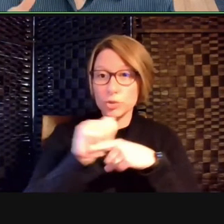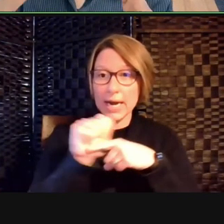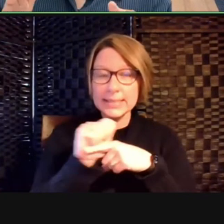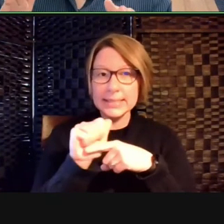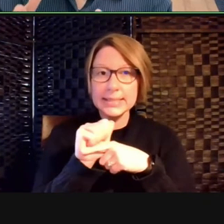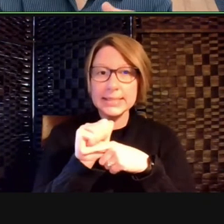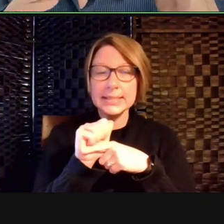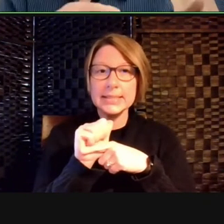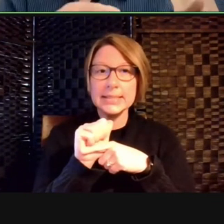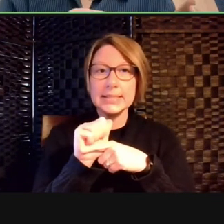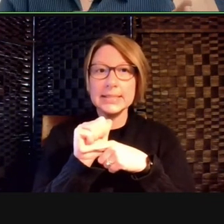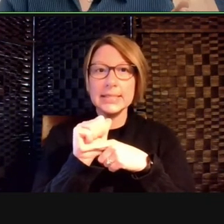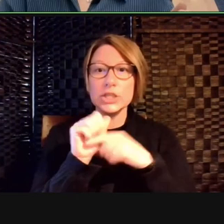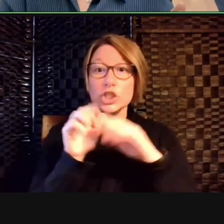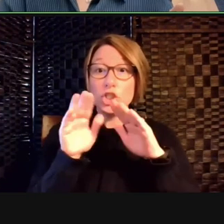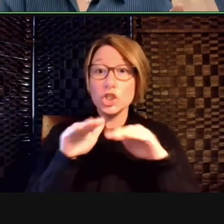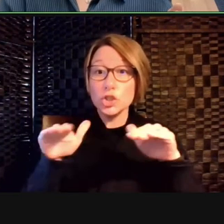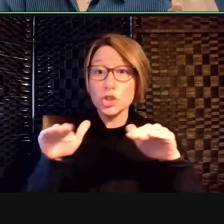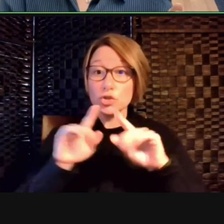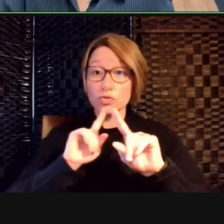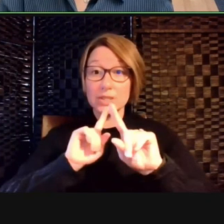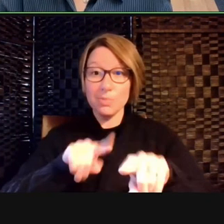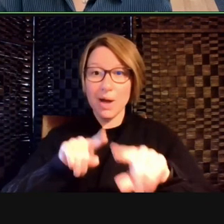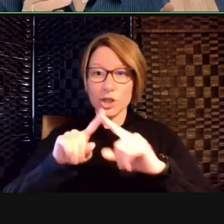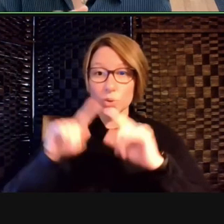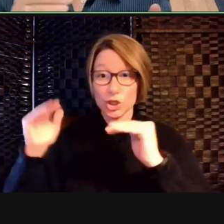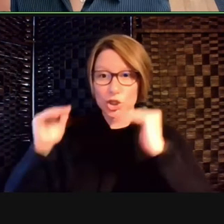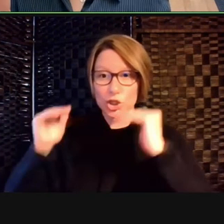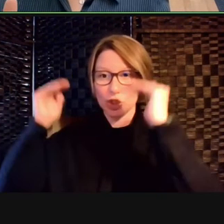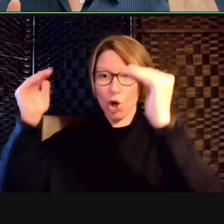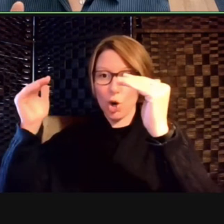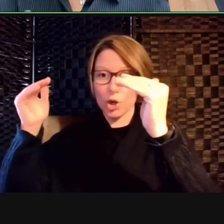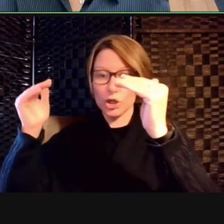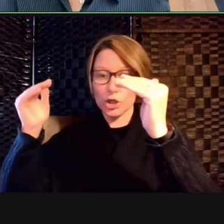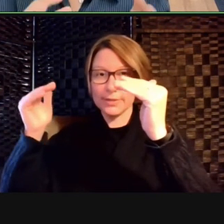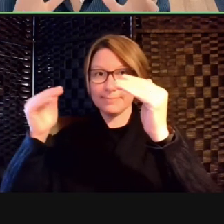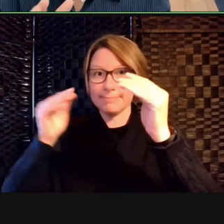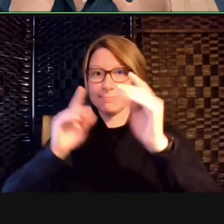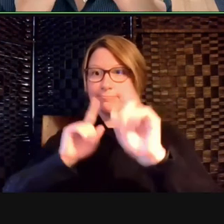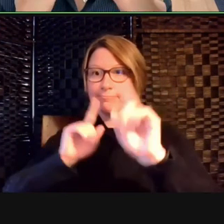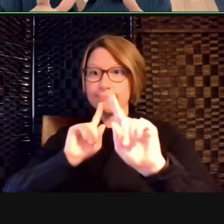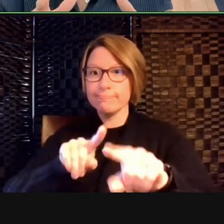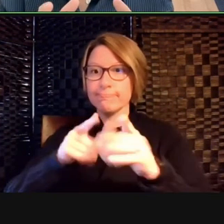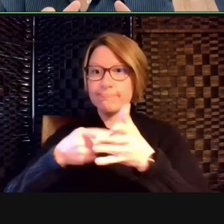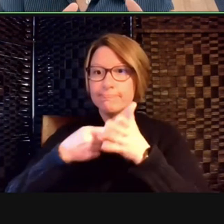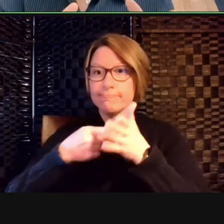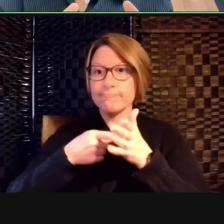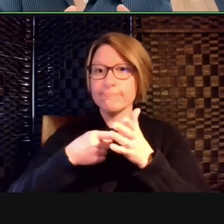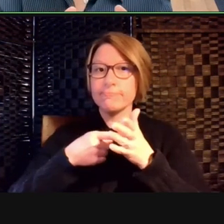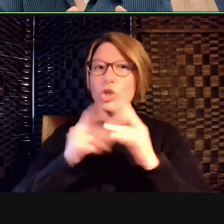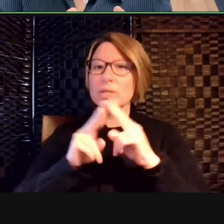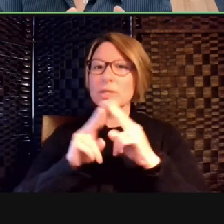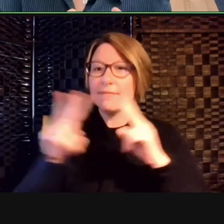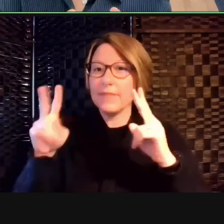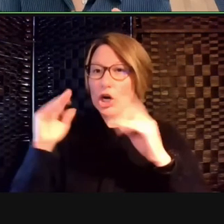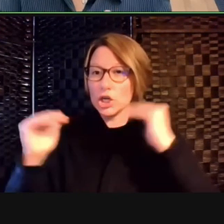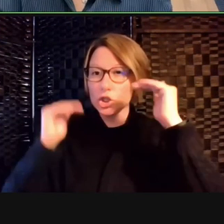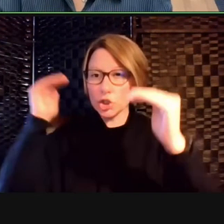that children are responding to an adult demand or an adult direction. So it's very adult directed and